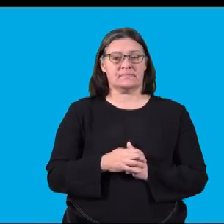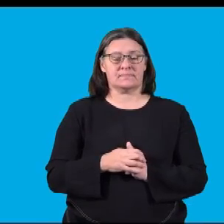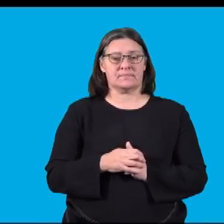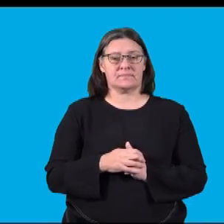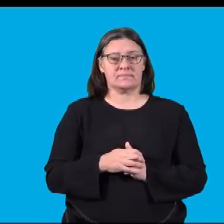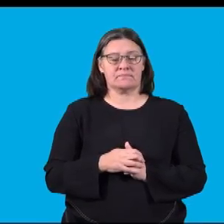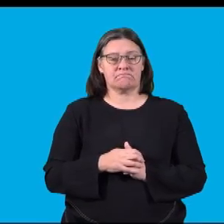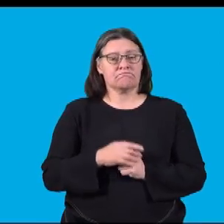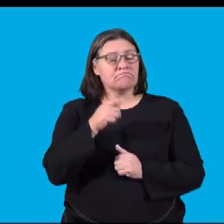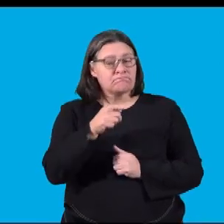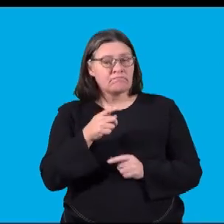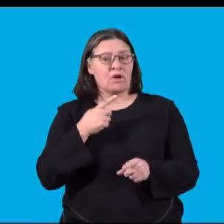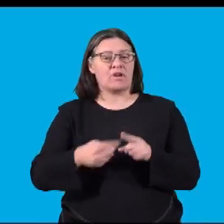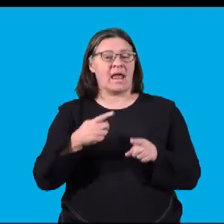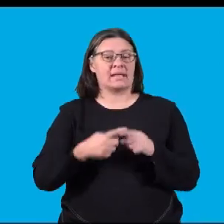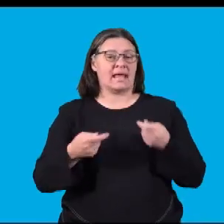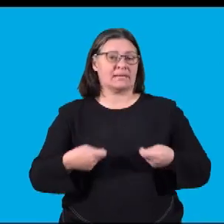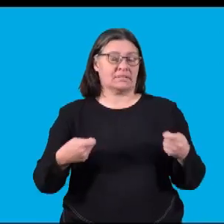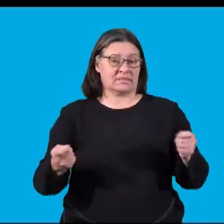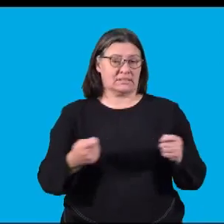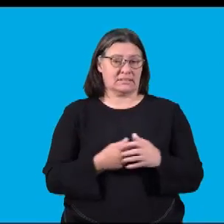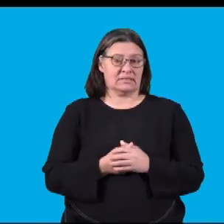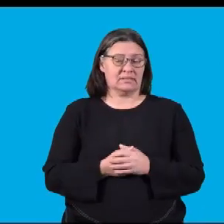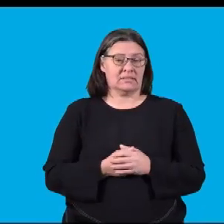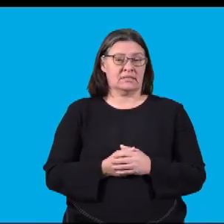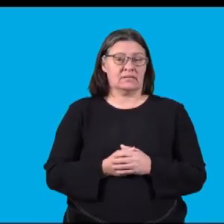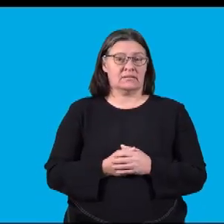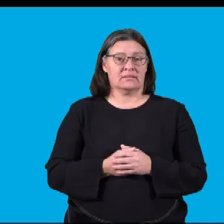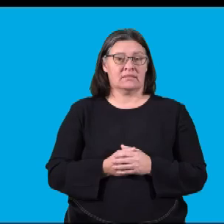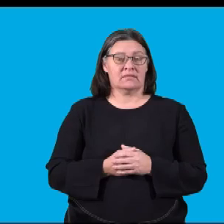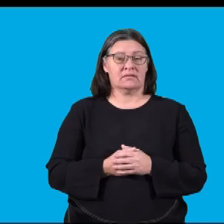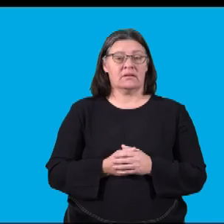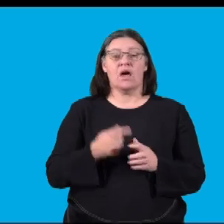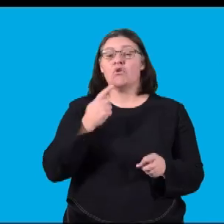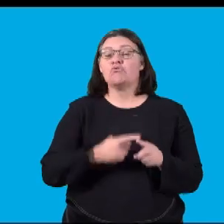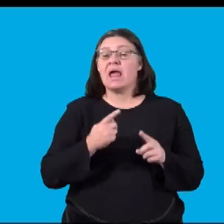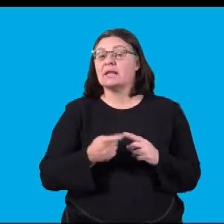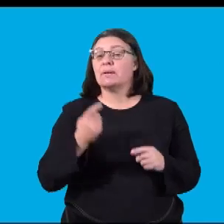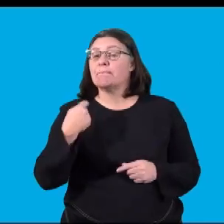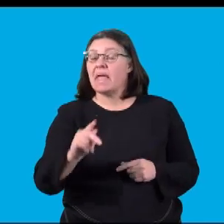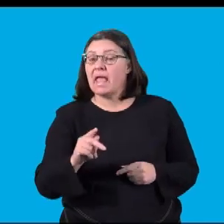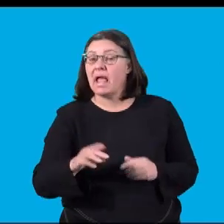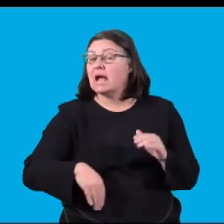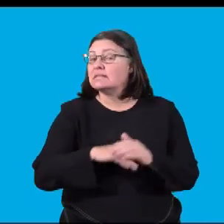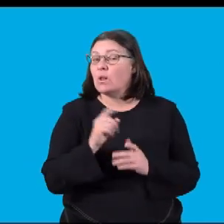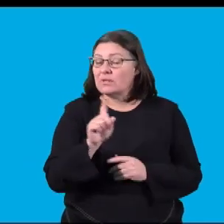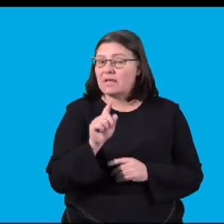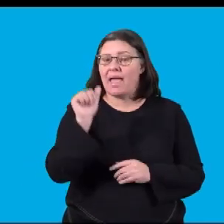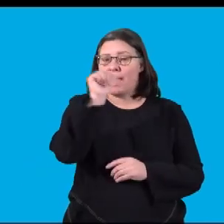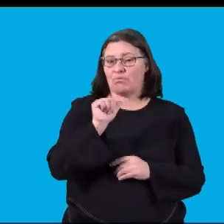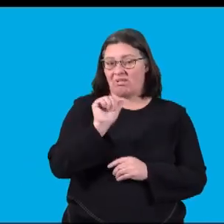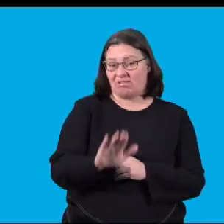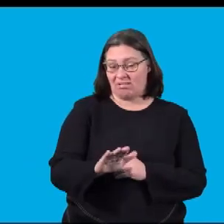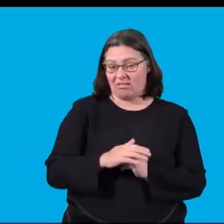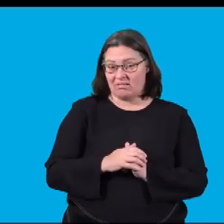Now, this is rent expense, remember. And rent was paid until